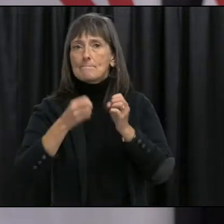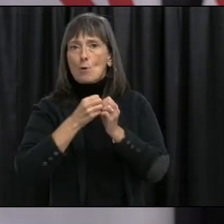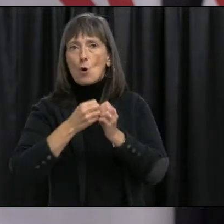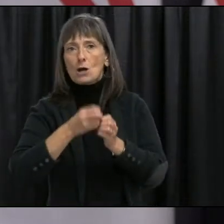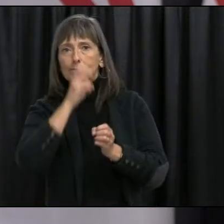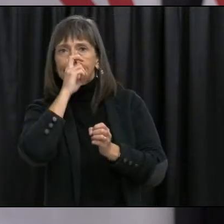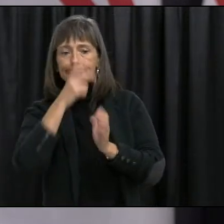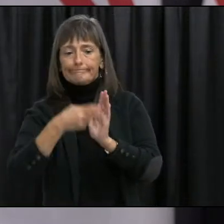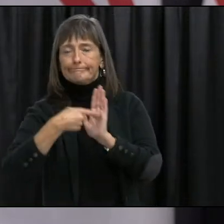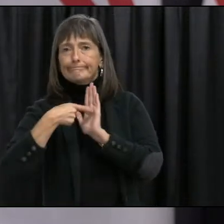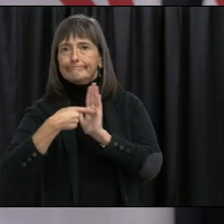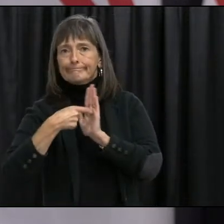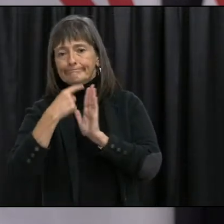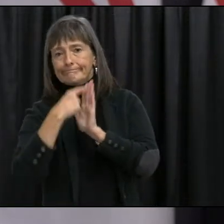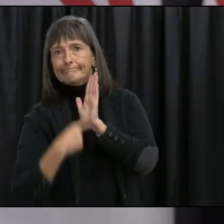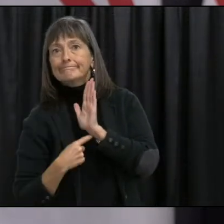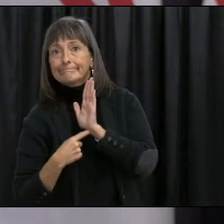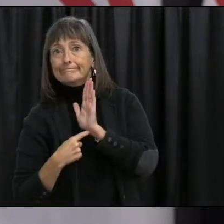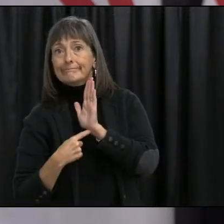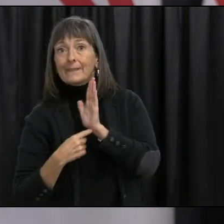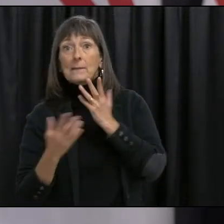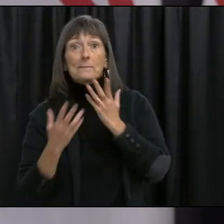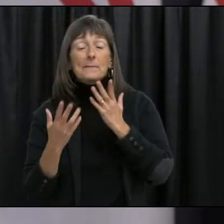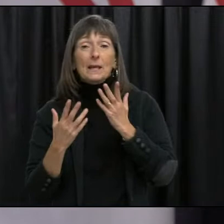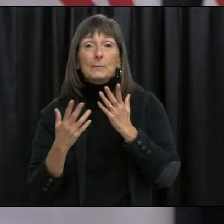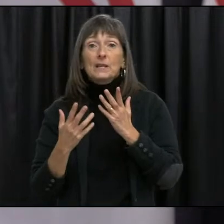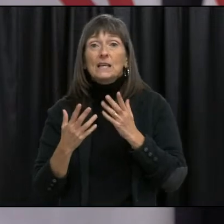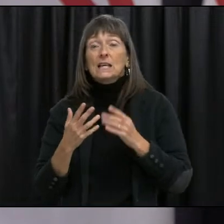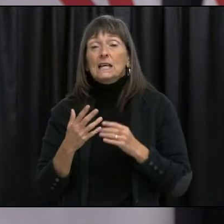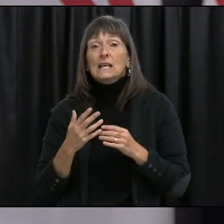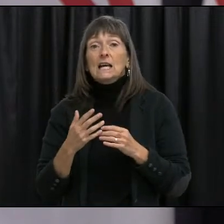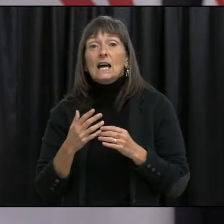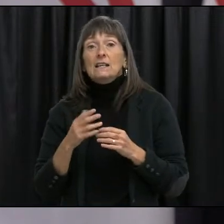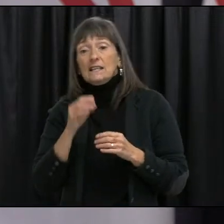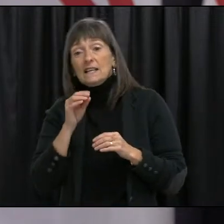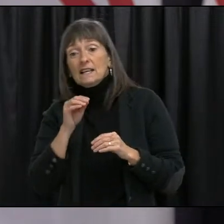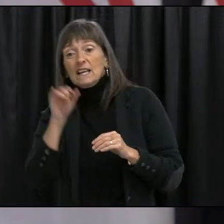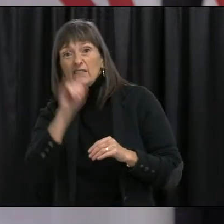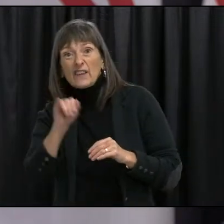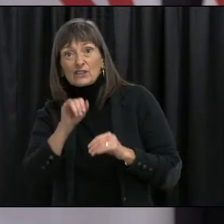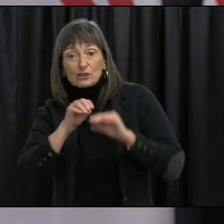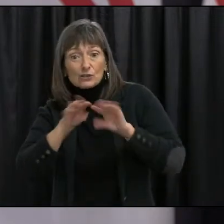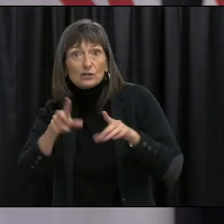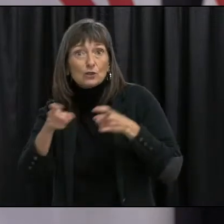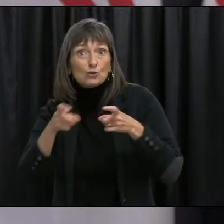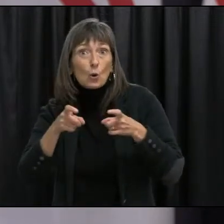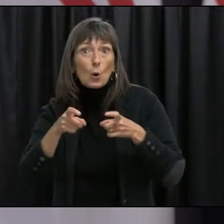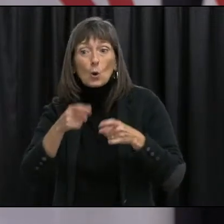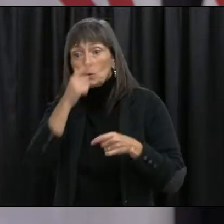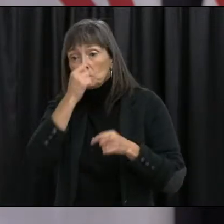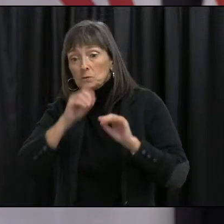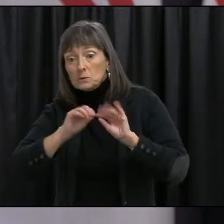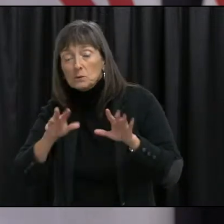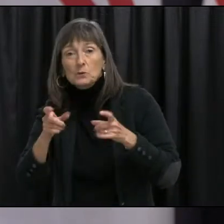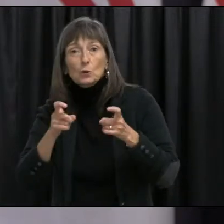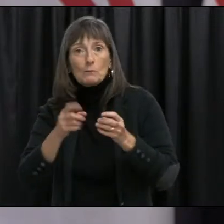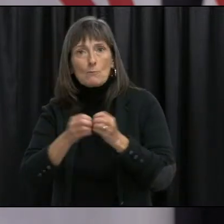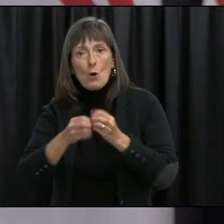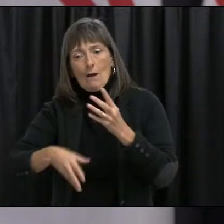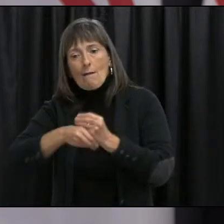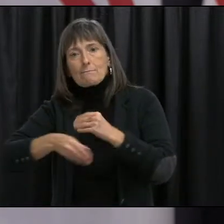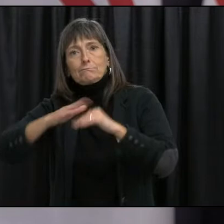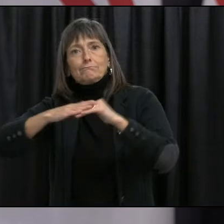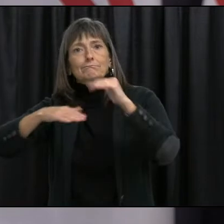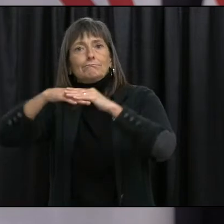measures the Infection and Prevention Control Committee in that region have recommended that would then layer on top of the details